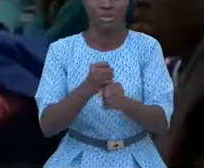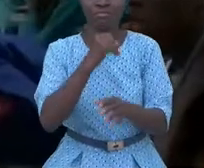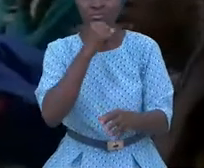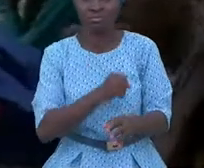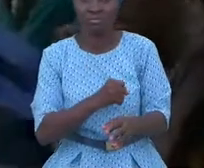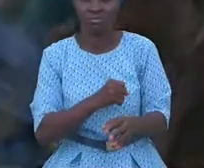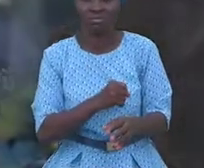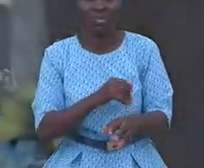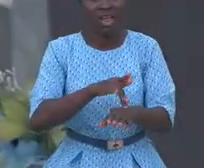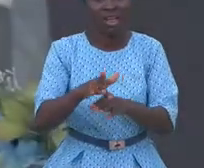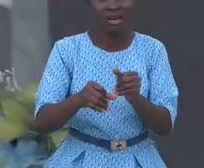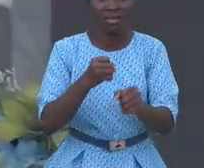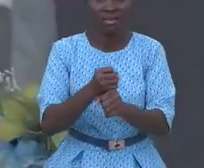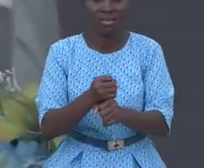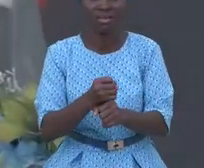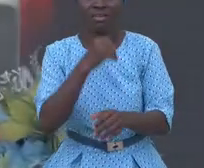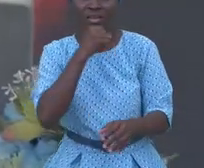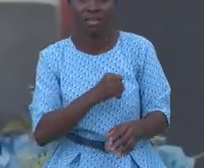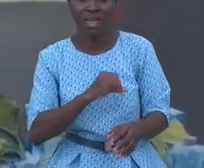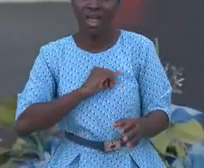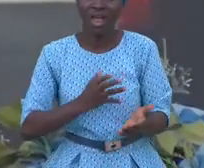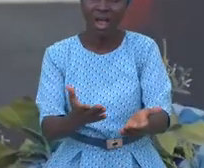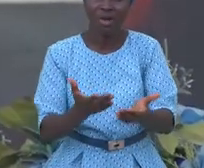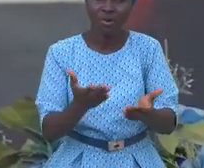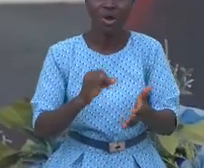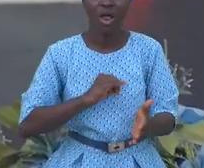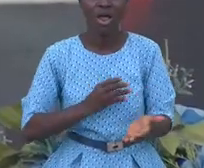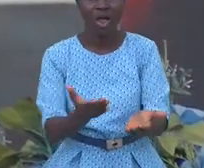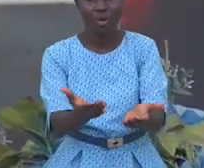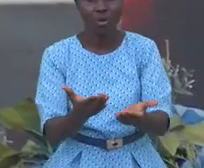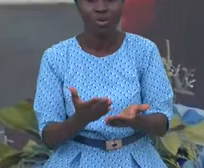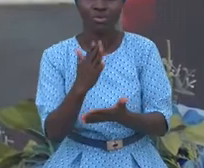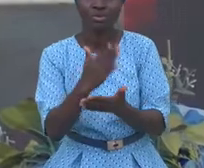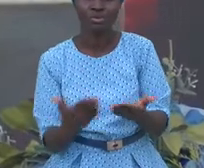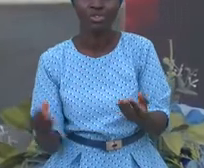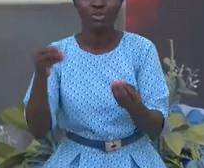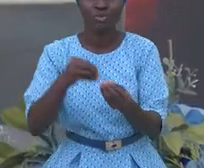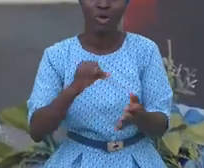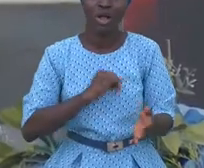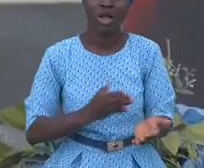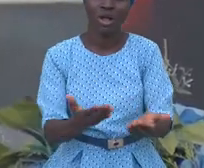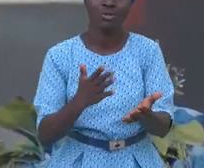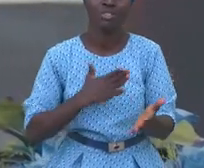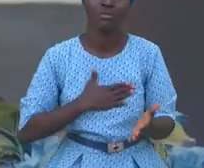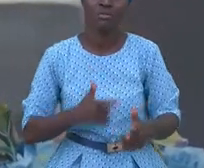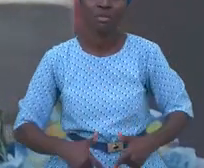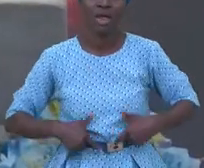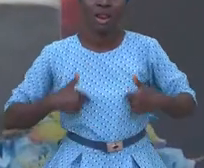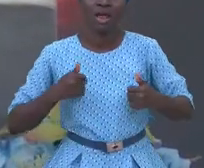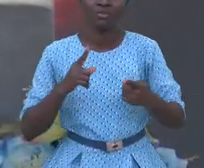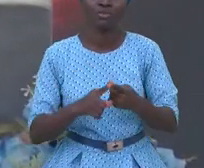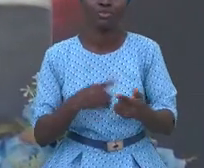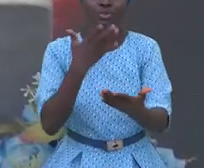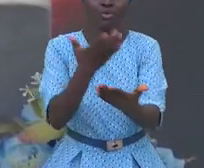I desire. I want something more. I want my life to reach higher ground.